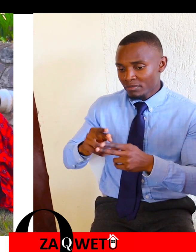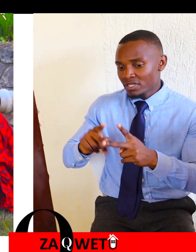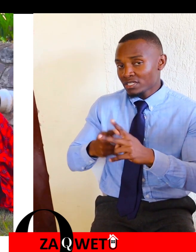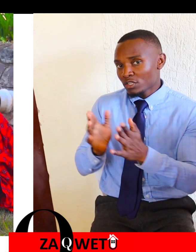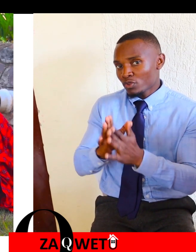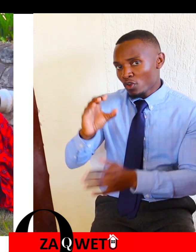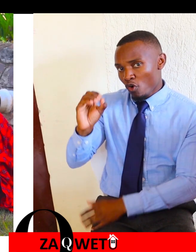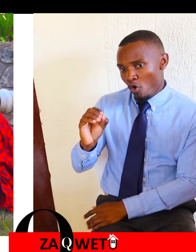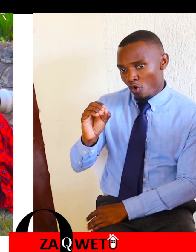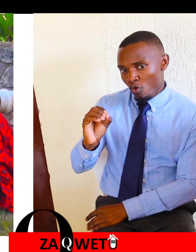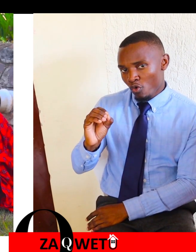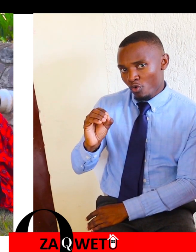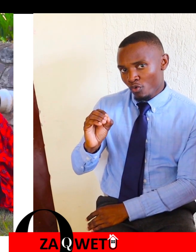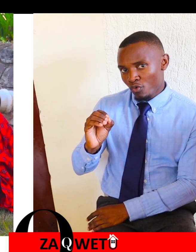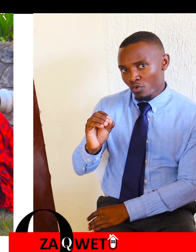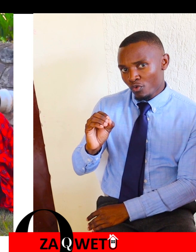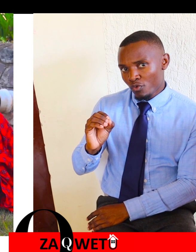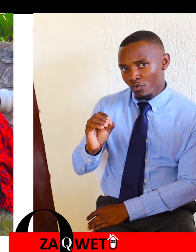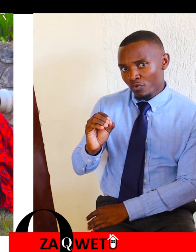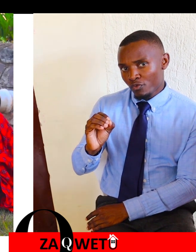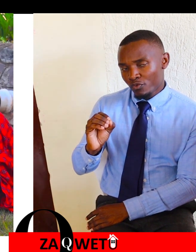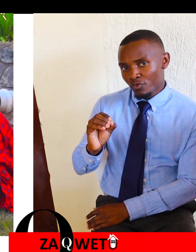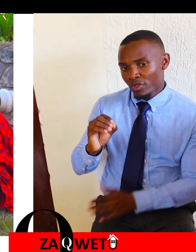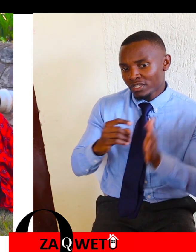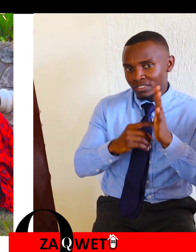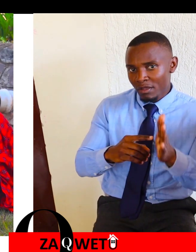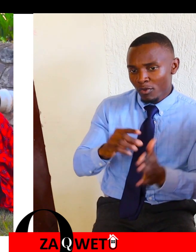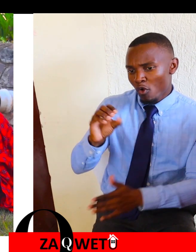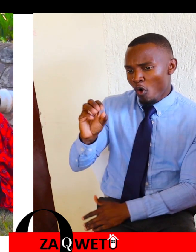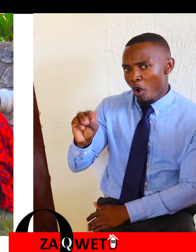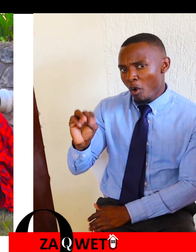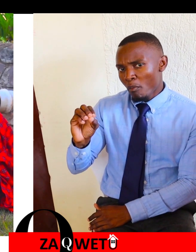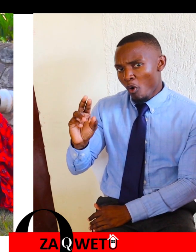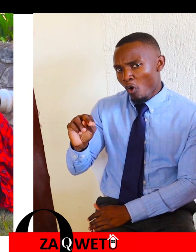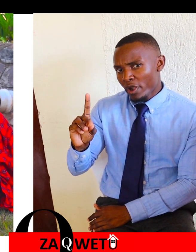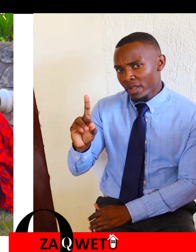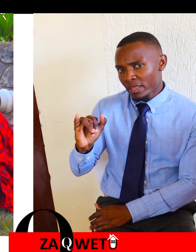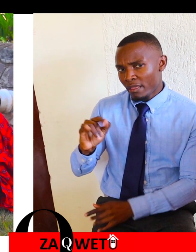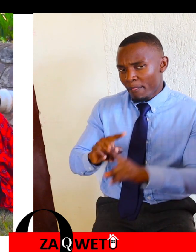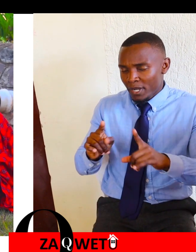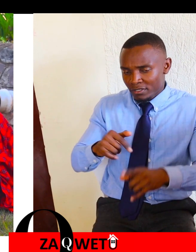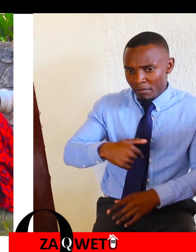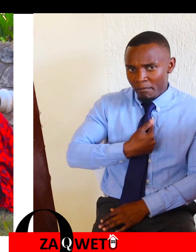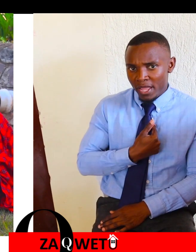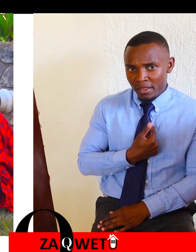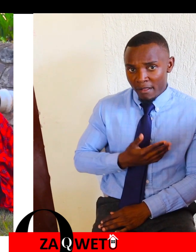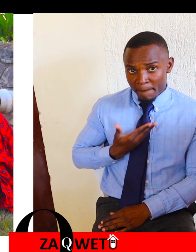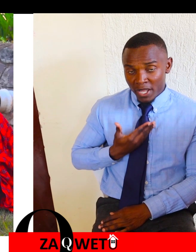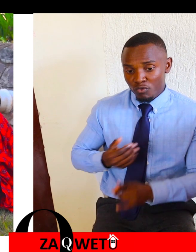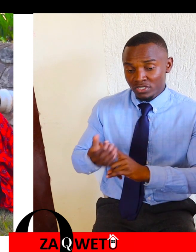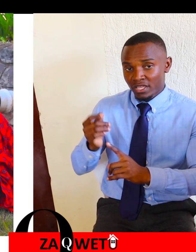men begin with the letter O. So if in the case of Okelo, it means they took it from